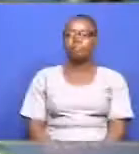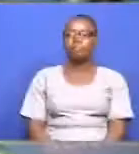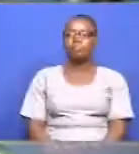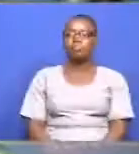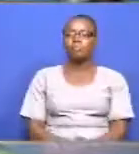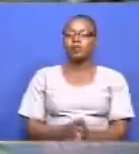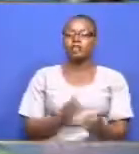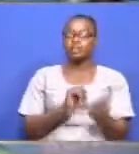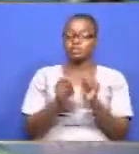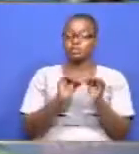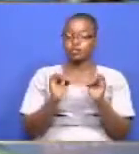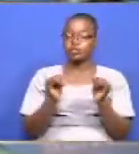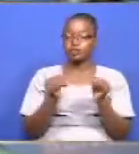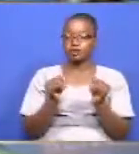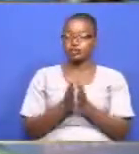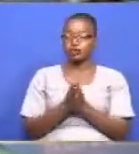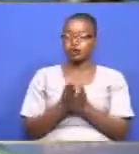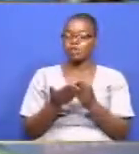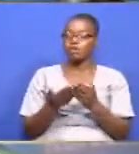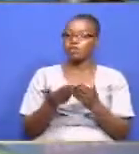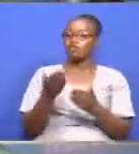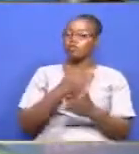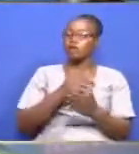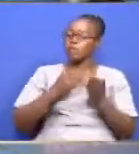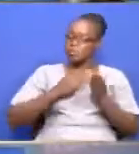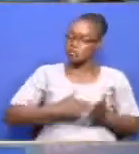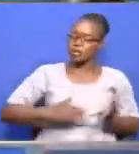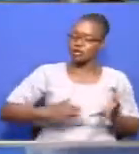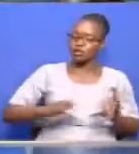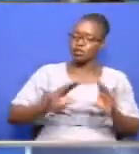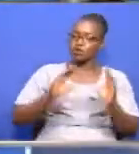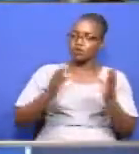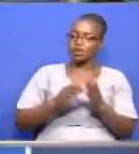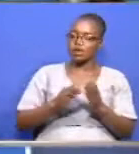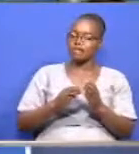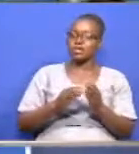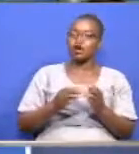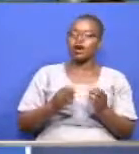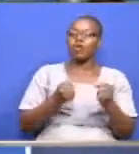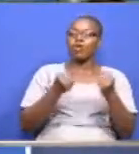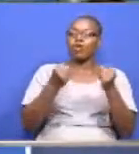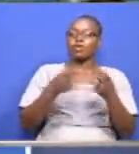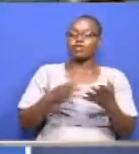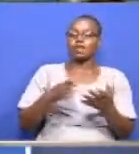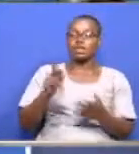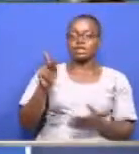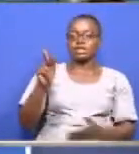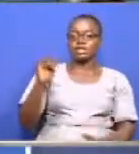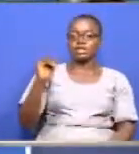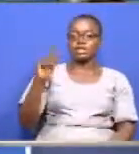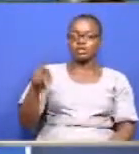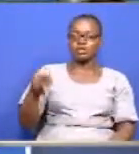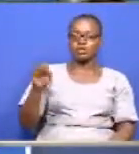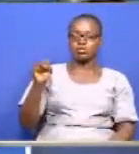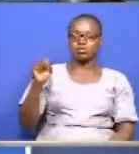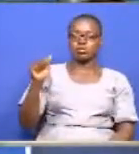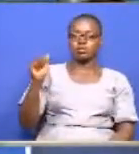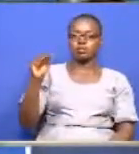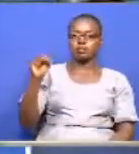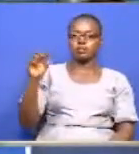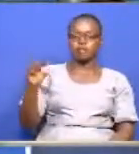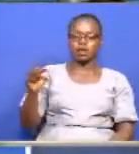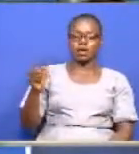And in the sports news, former marathon world record holder Wilson Kipsang has been banned for 4 years by World